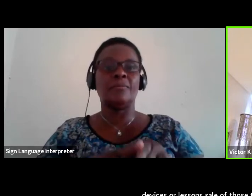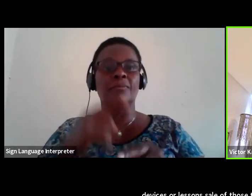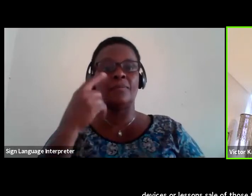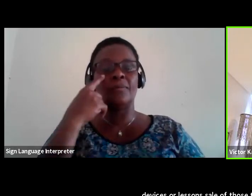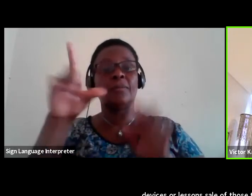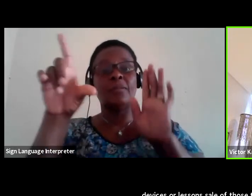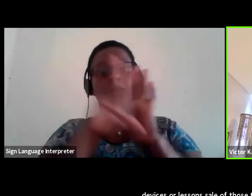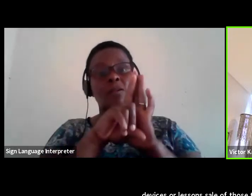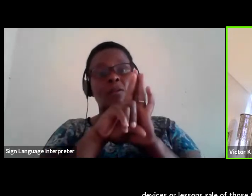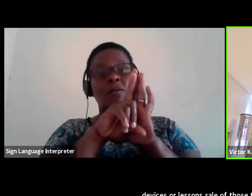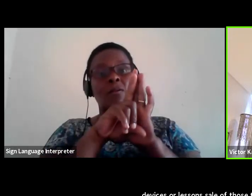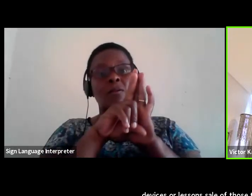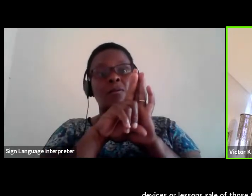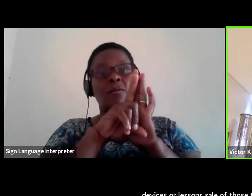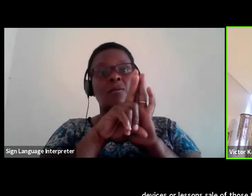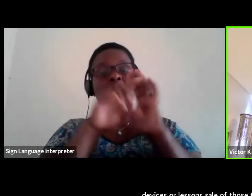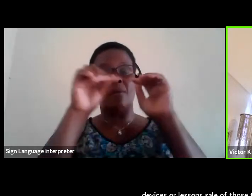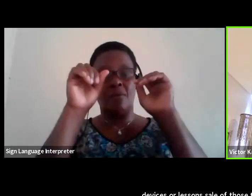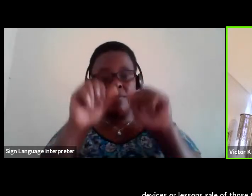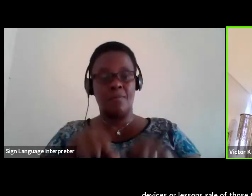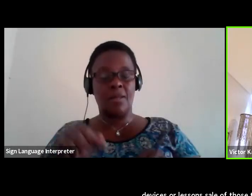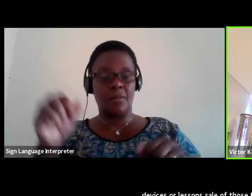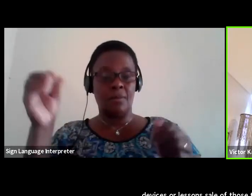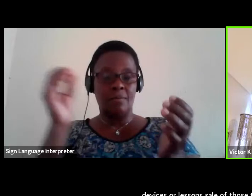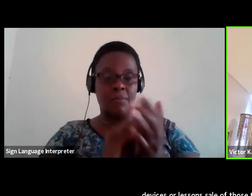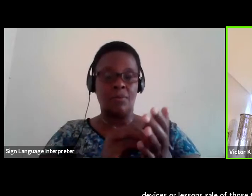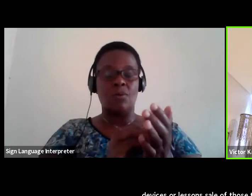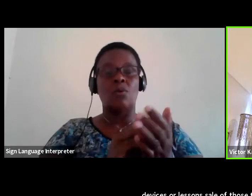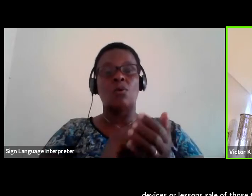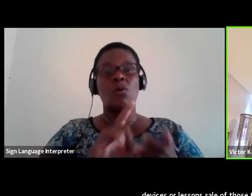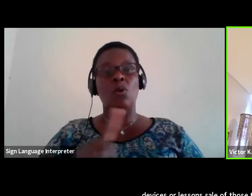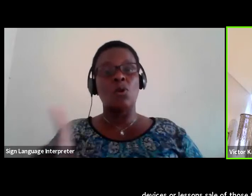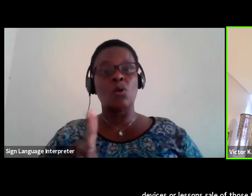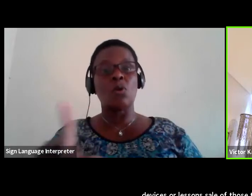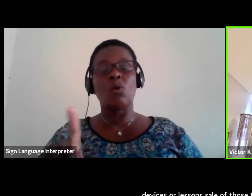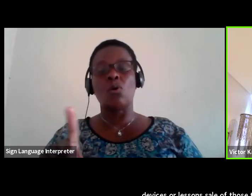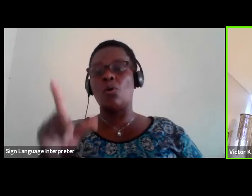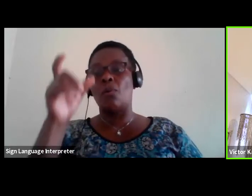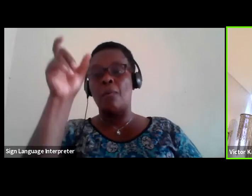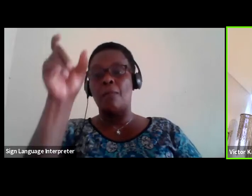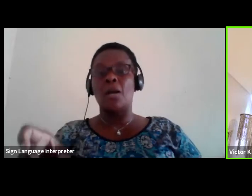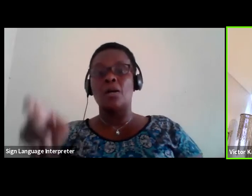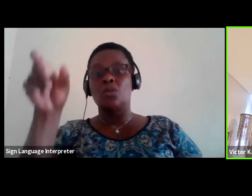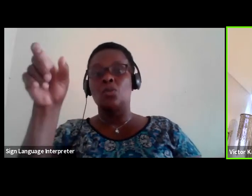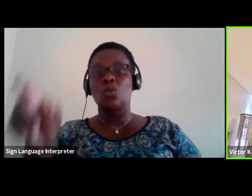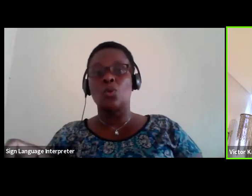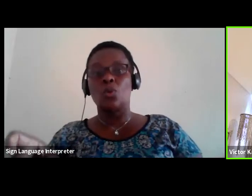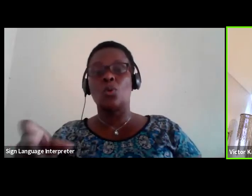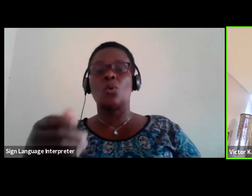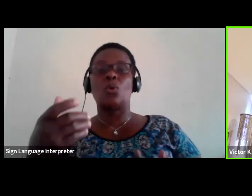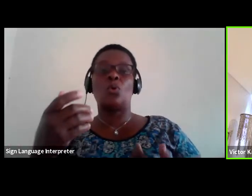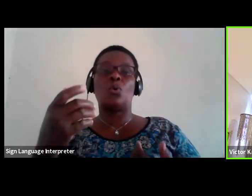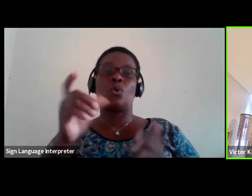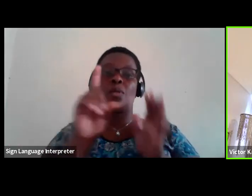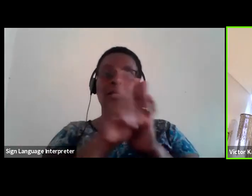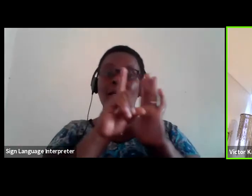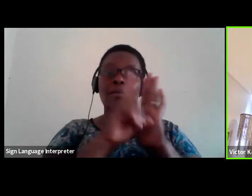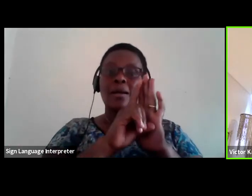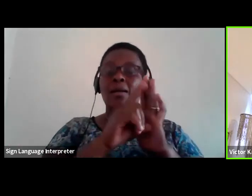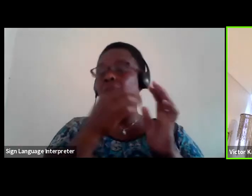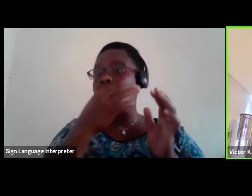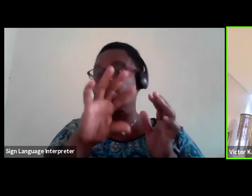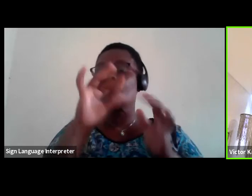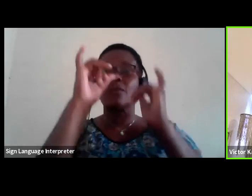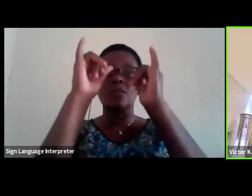require localization of personal data. Basically, any institution that collects information